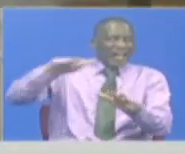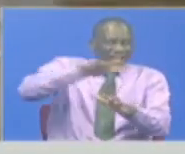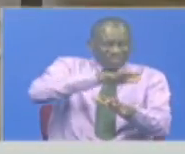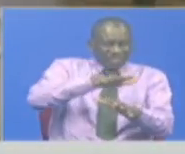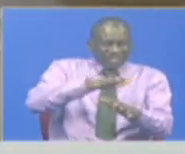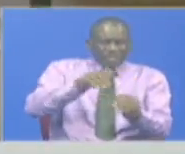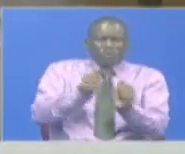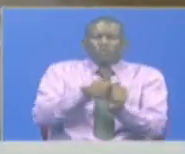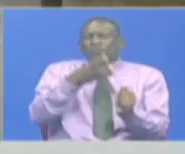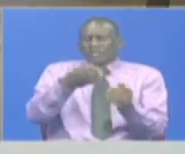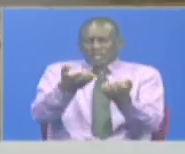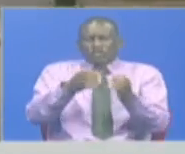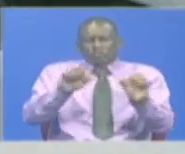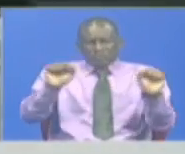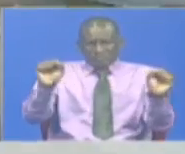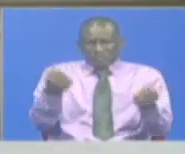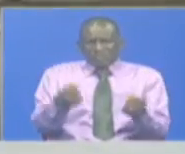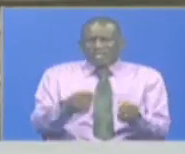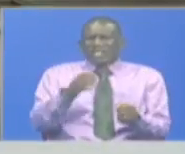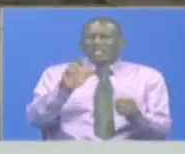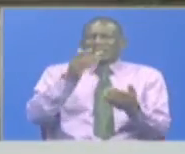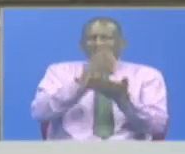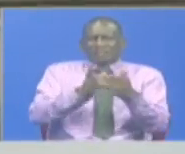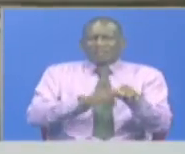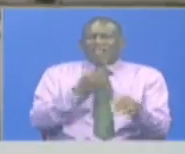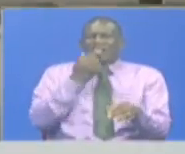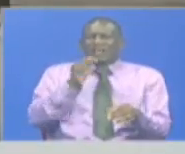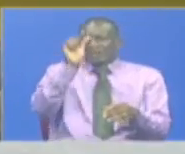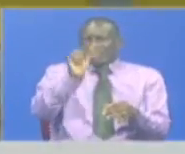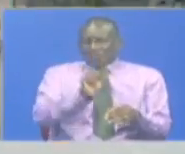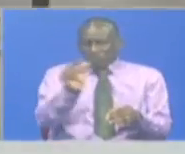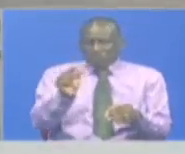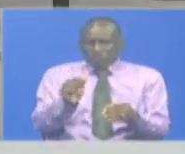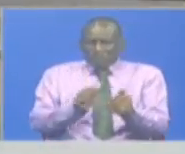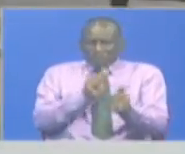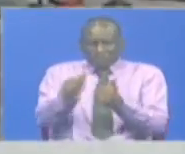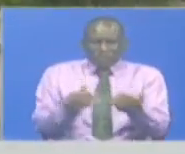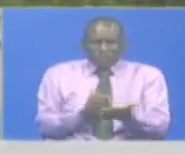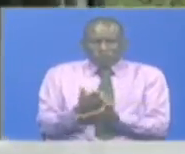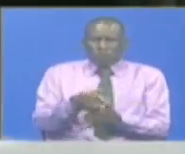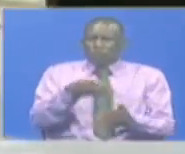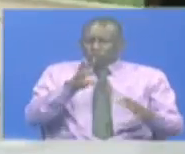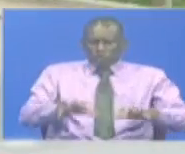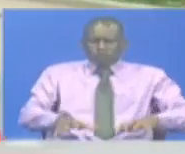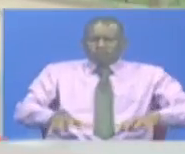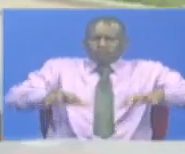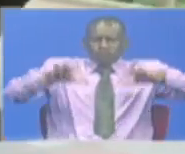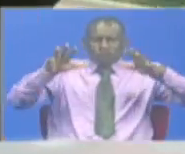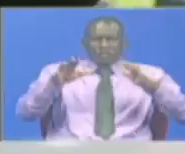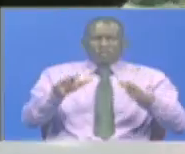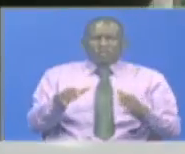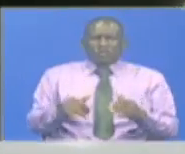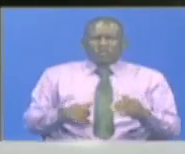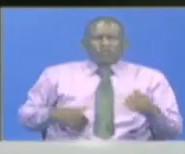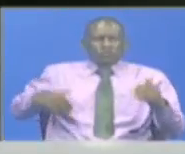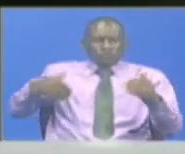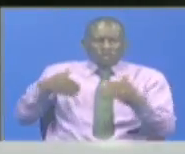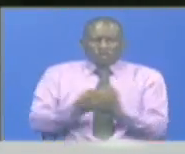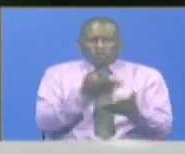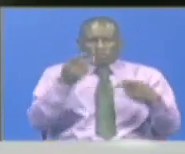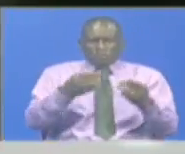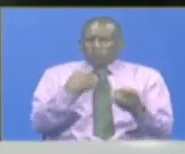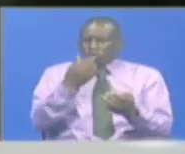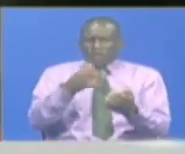At times, Red Cross officials have to paddle across swollen waters to get to those in need. but many of them